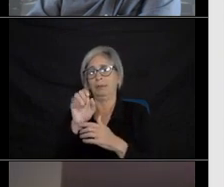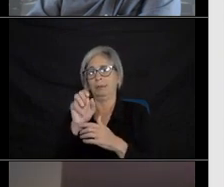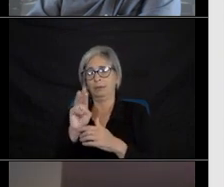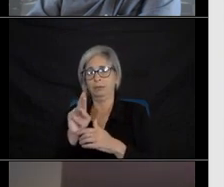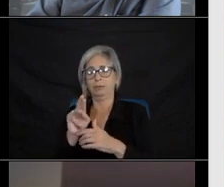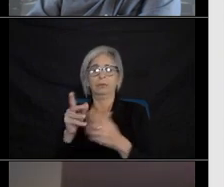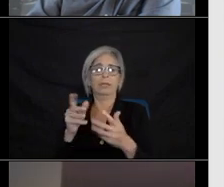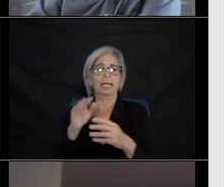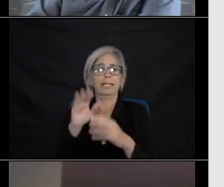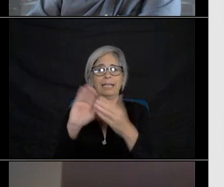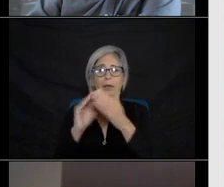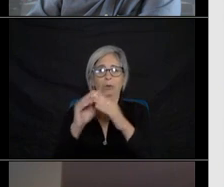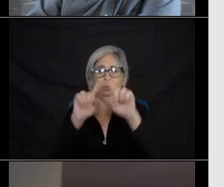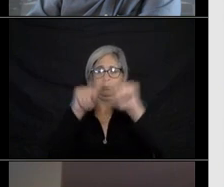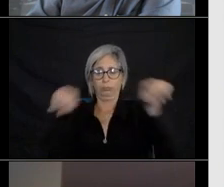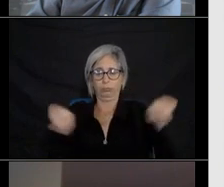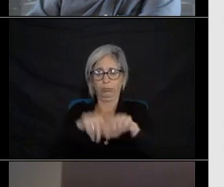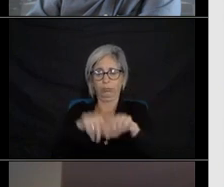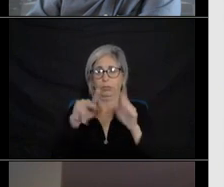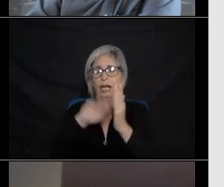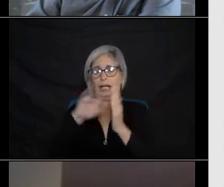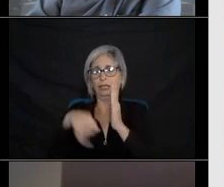Square Project.